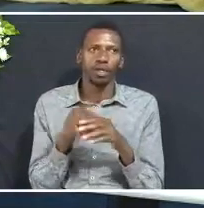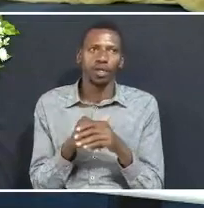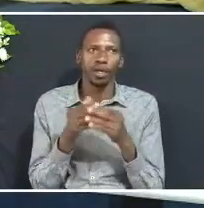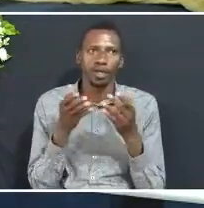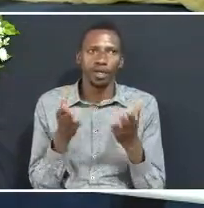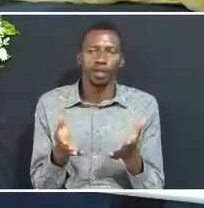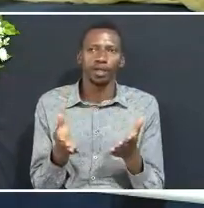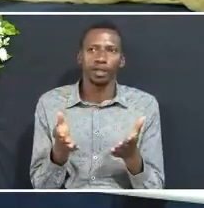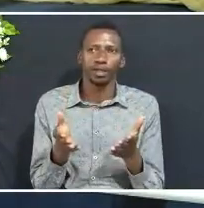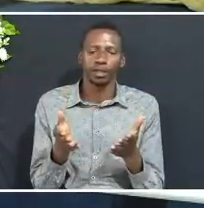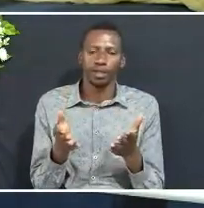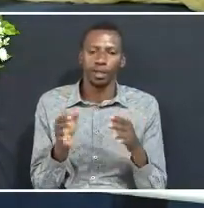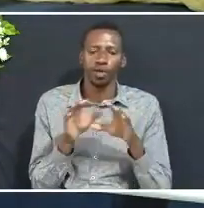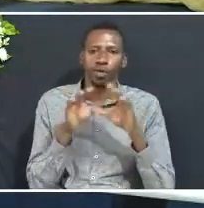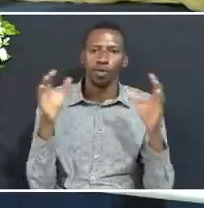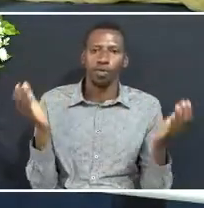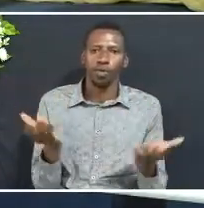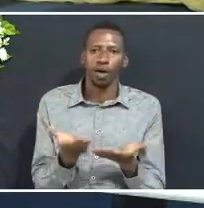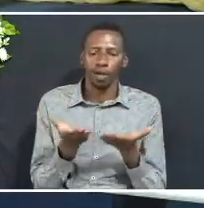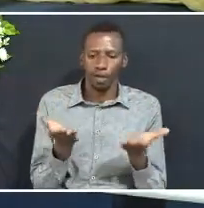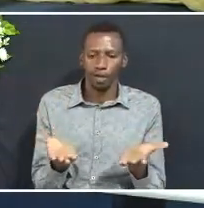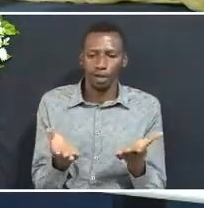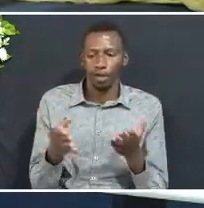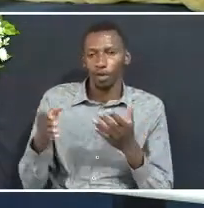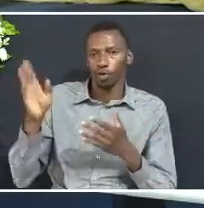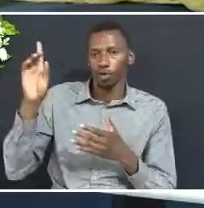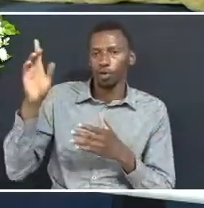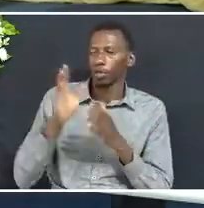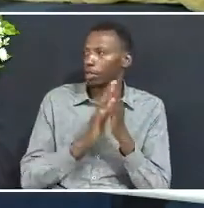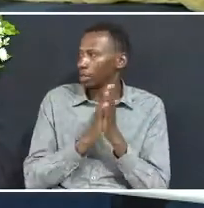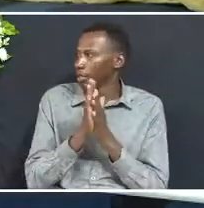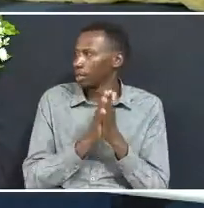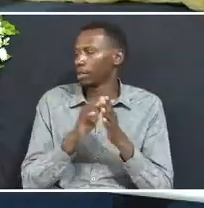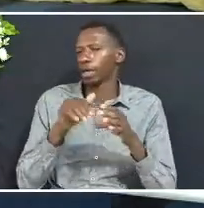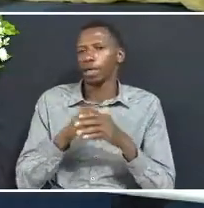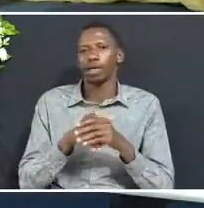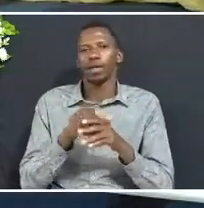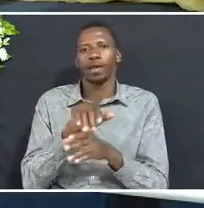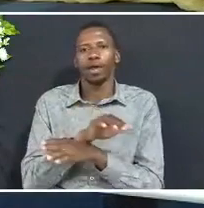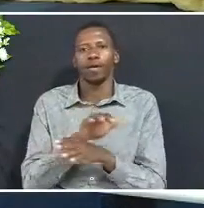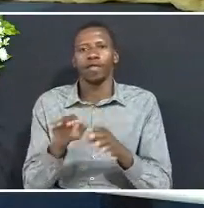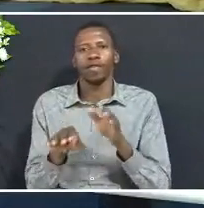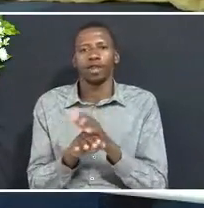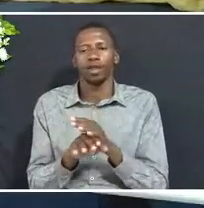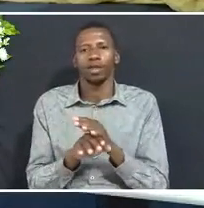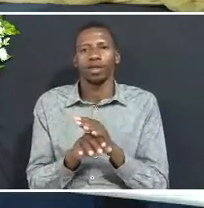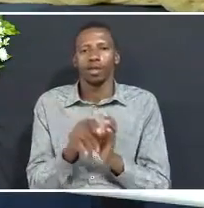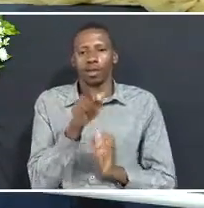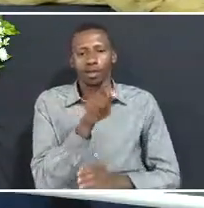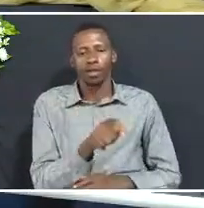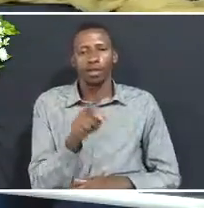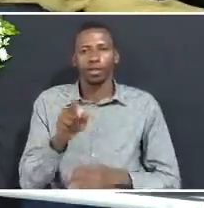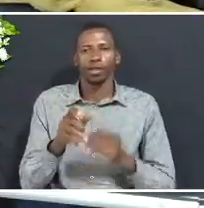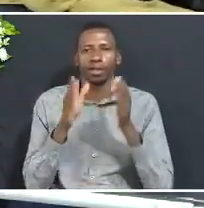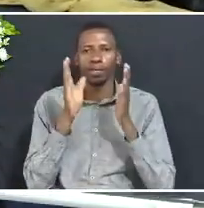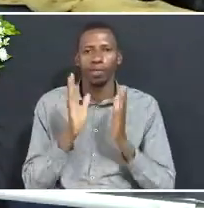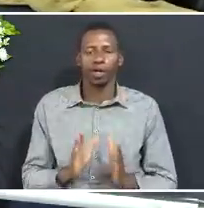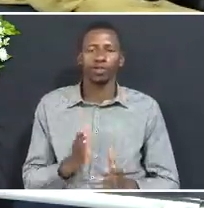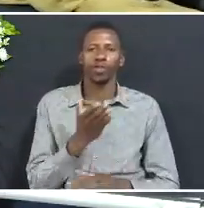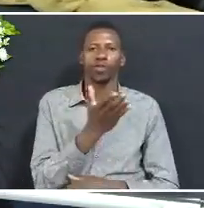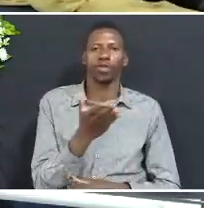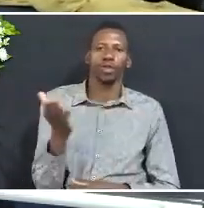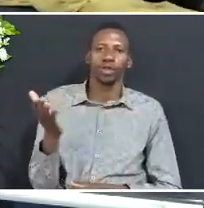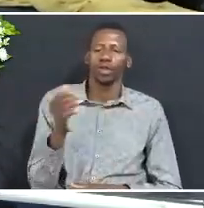realm here below is interested in every one of us,